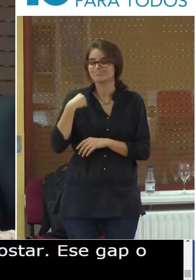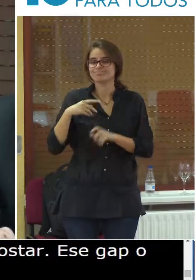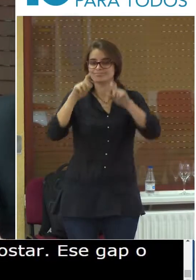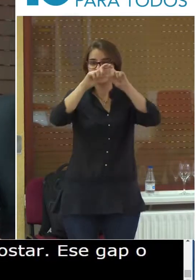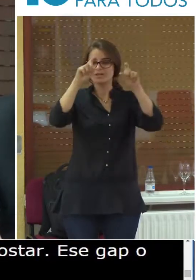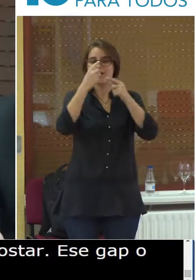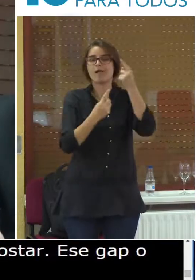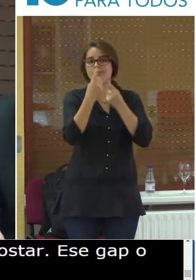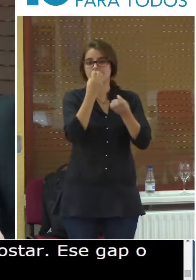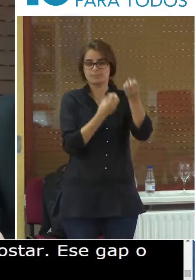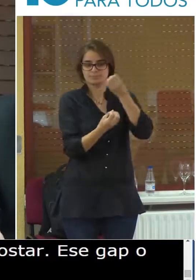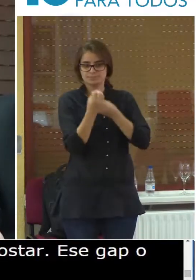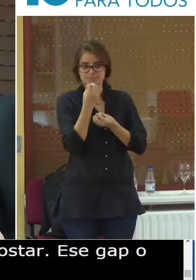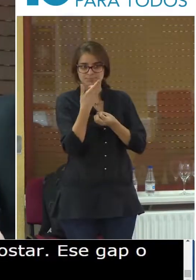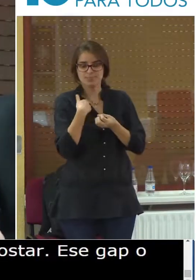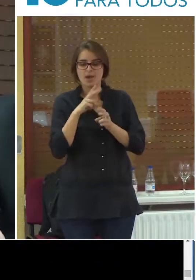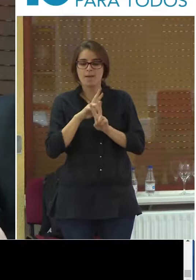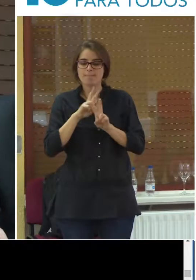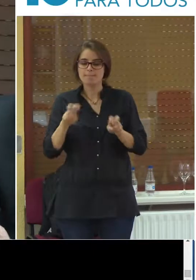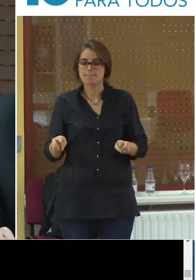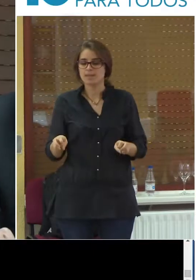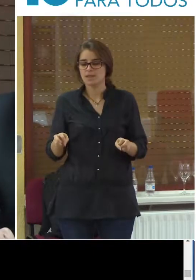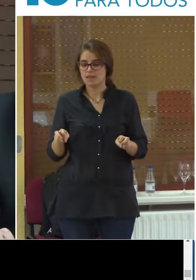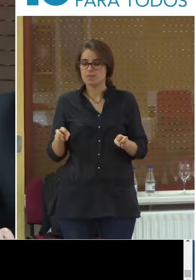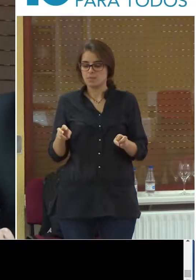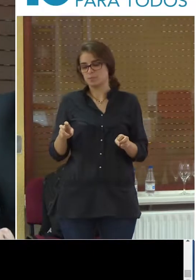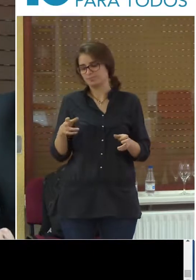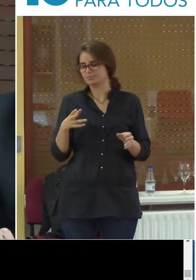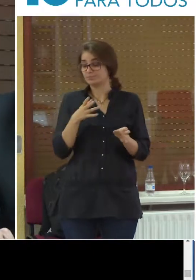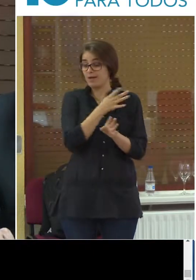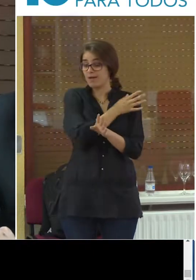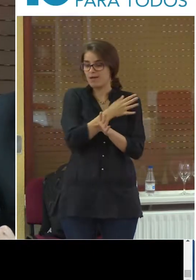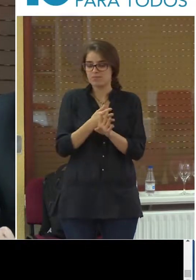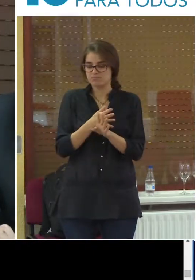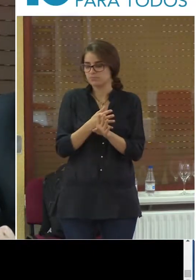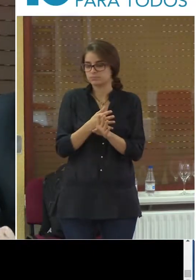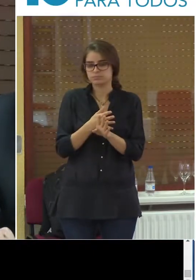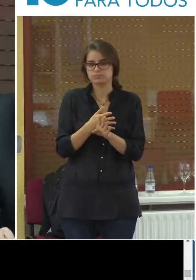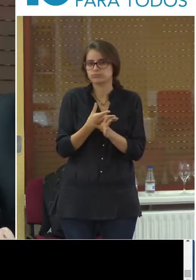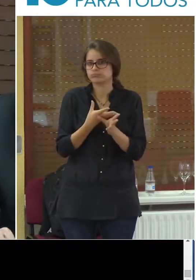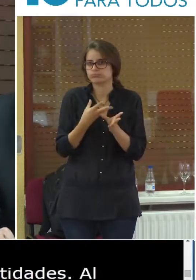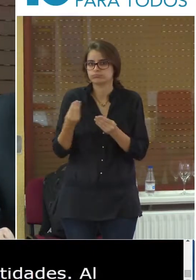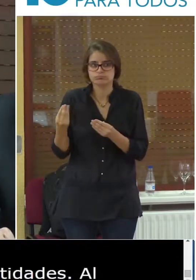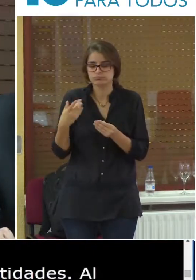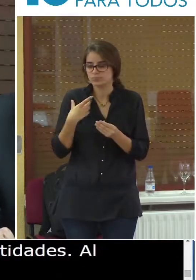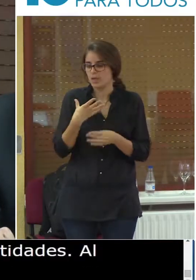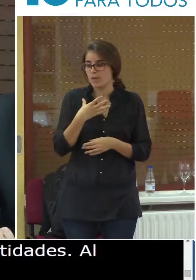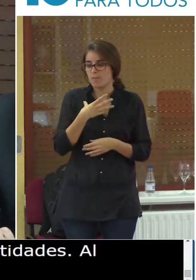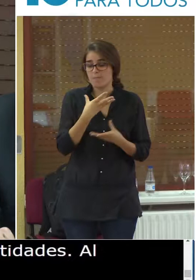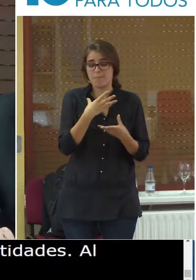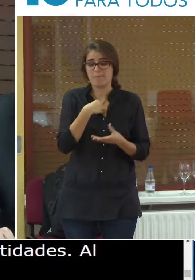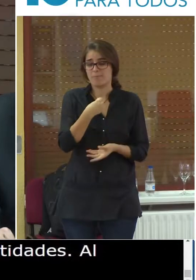to us. At the beginning, it is, well, I must say that a